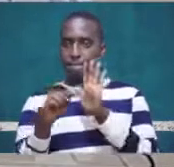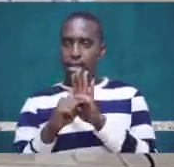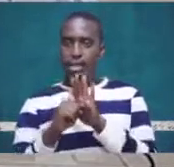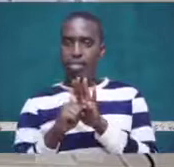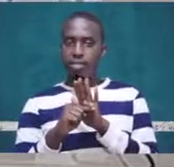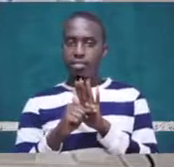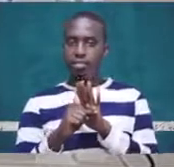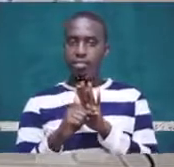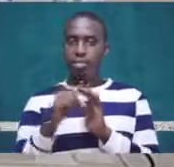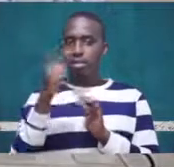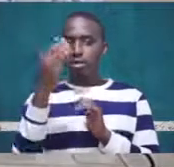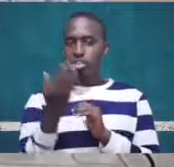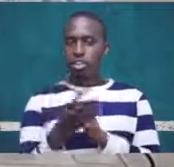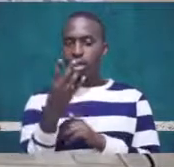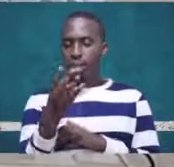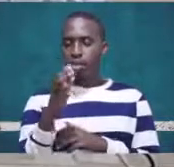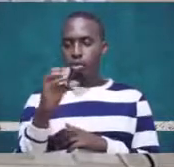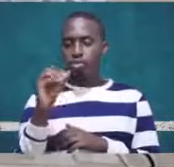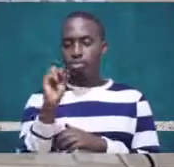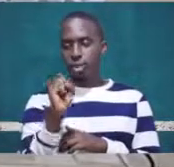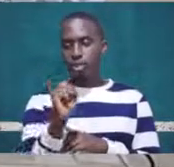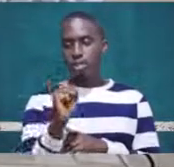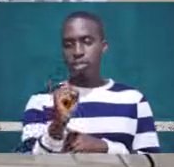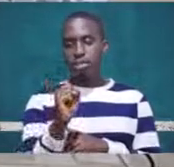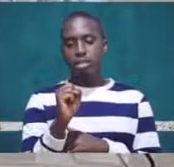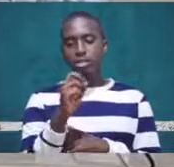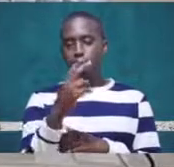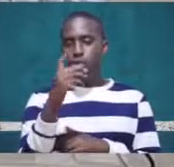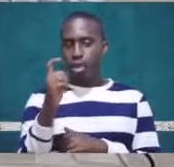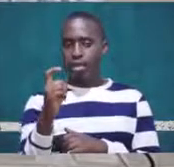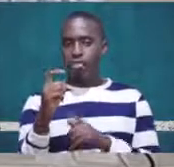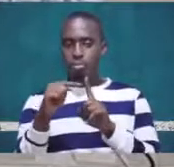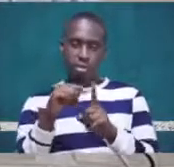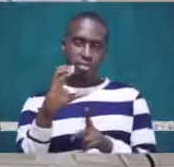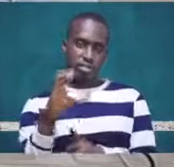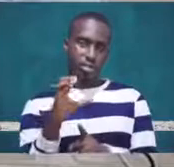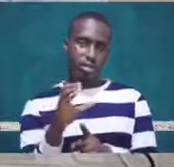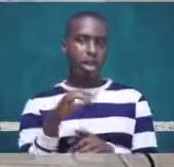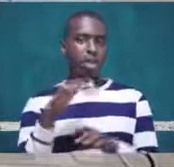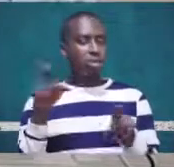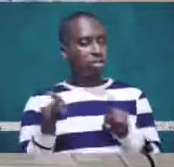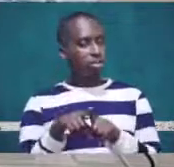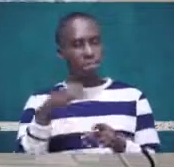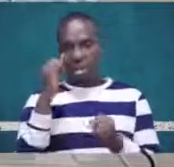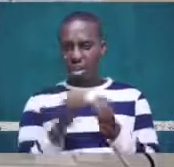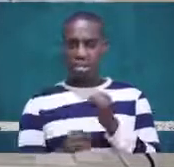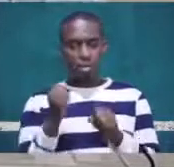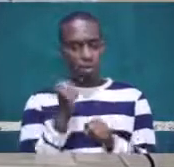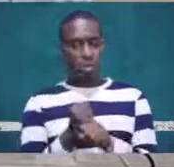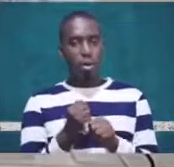a quarter cosine of 2x, then plus c. And we are done with